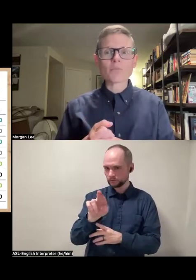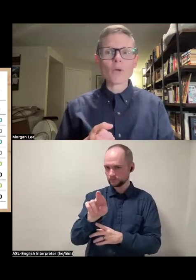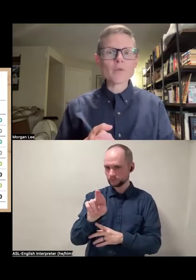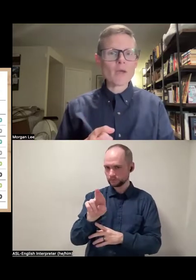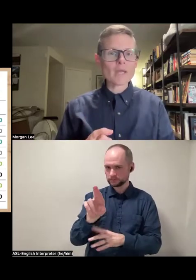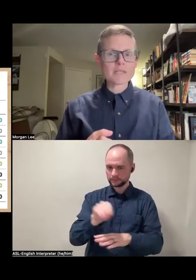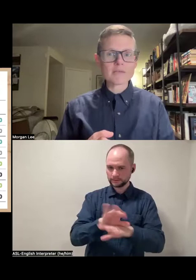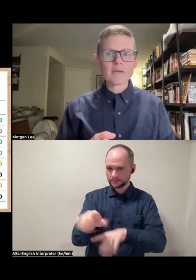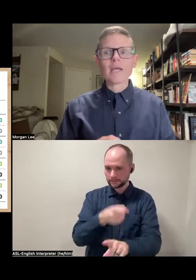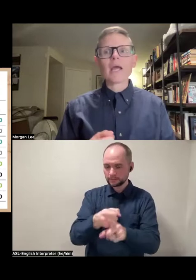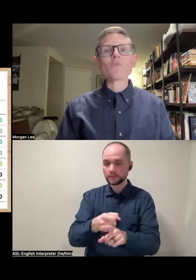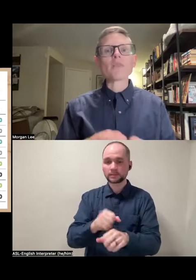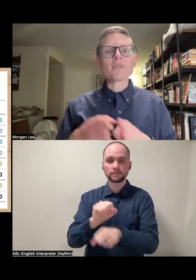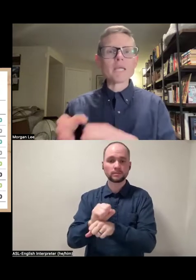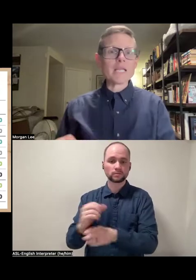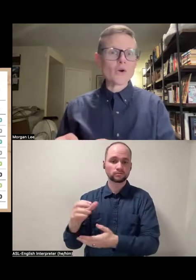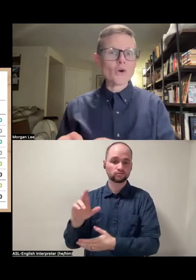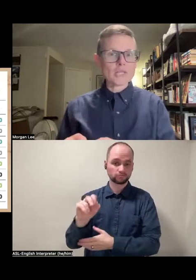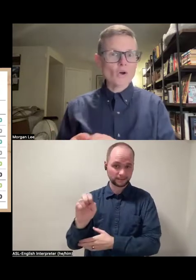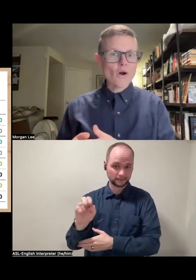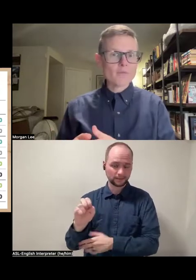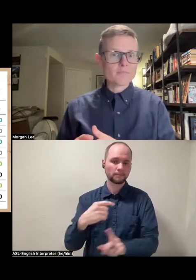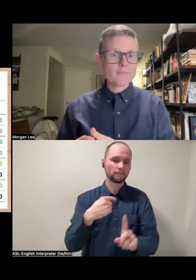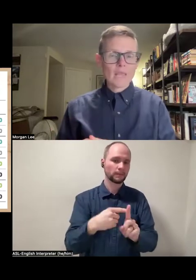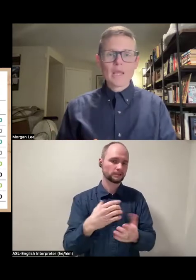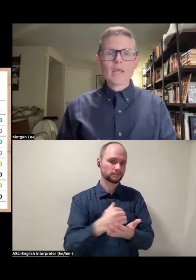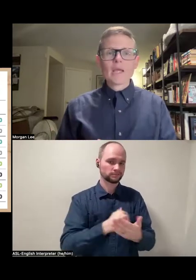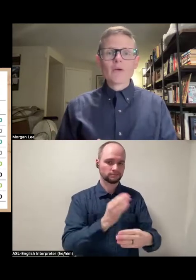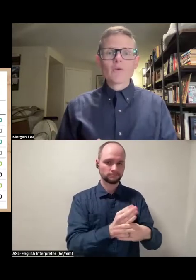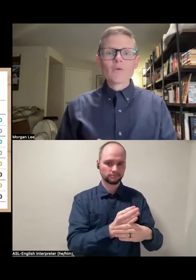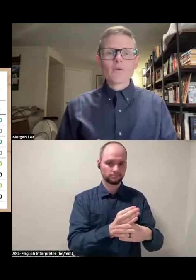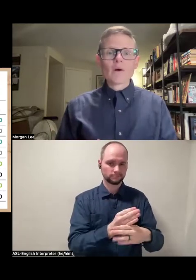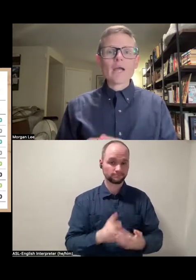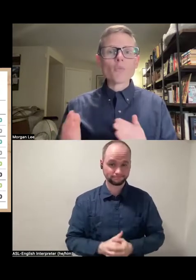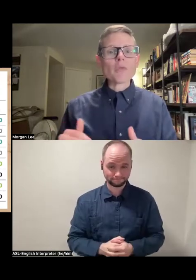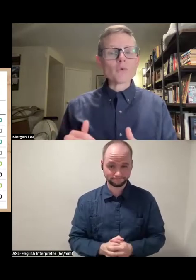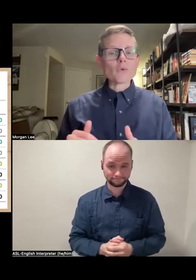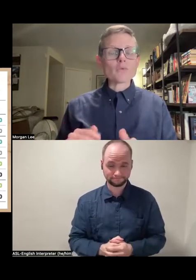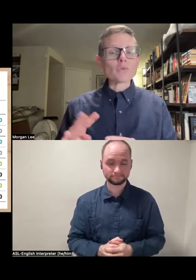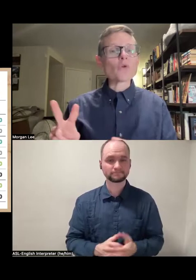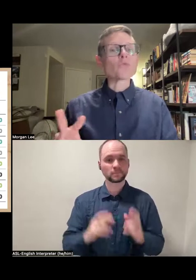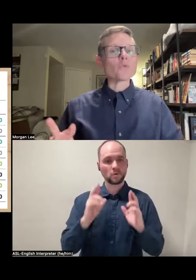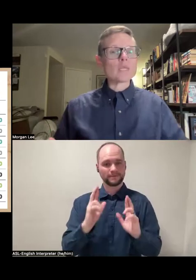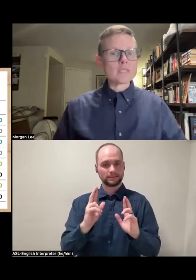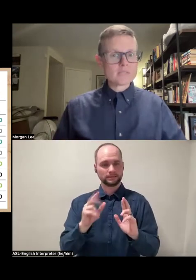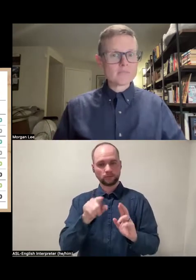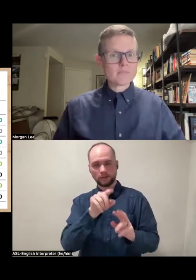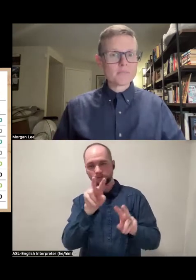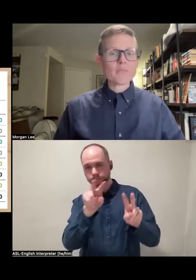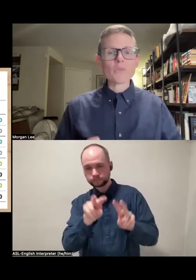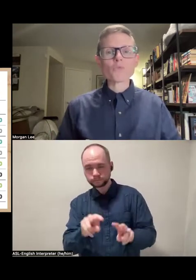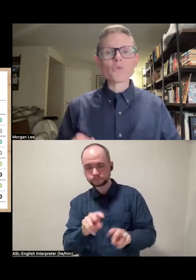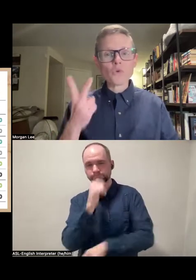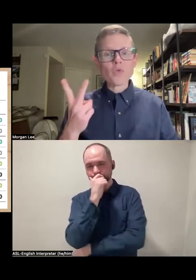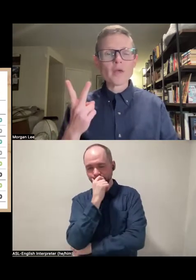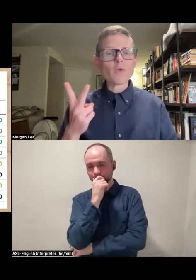impacts employment rates and what the median earnings are. I hope that you'll look through these,